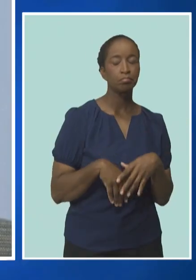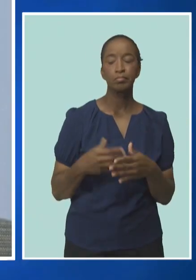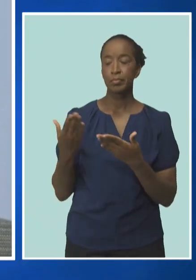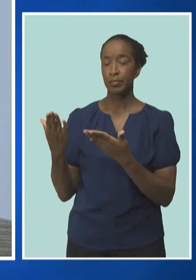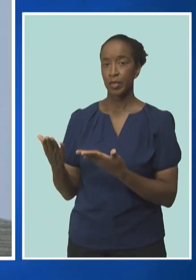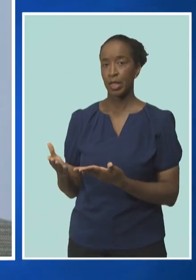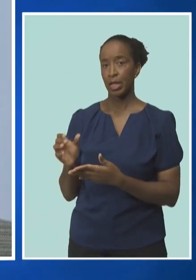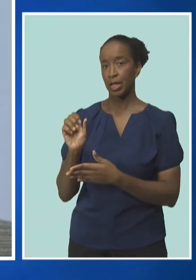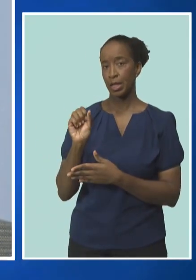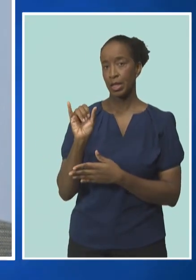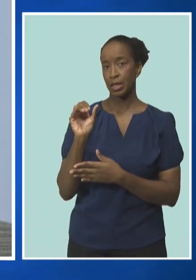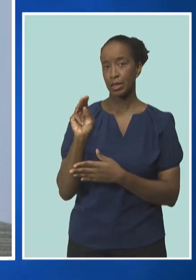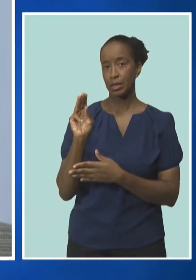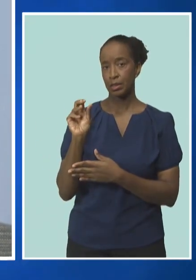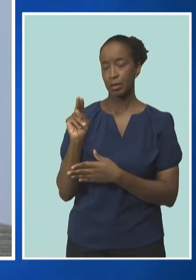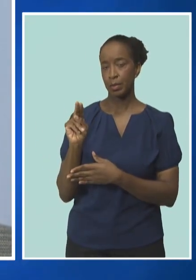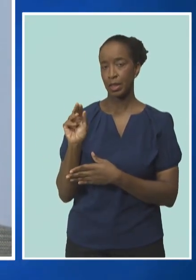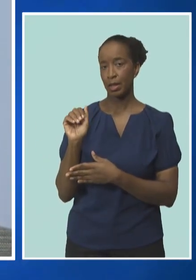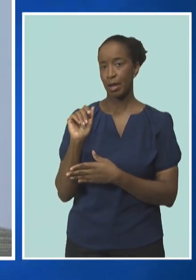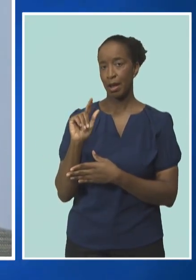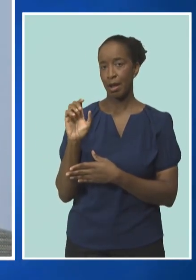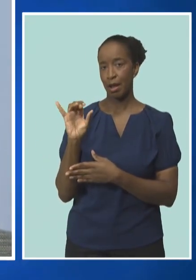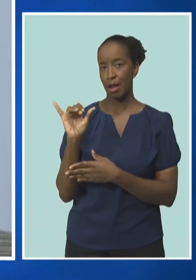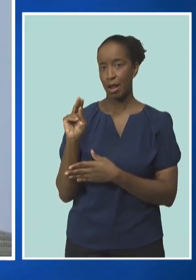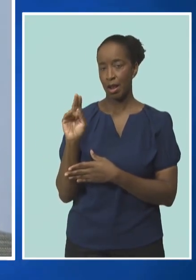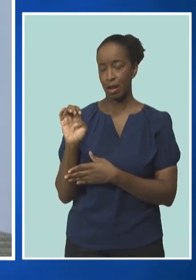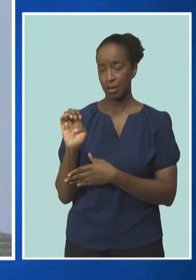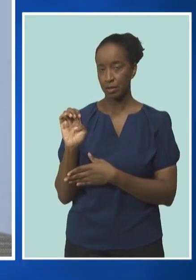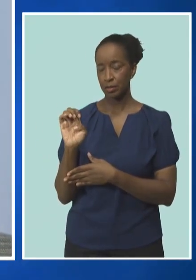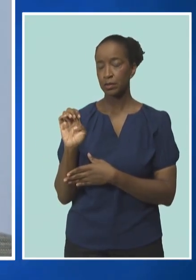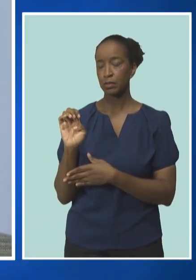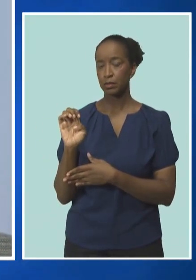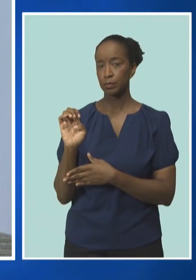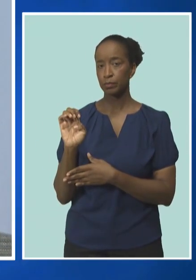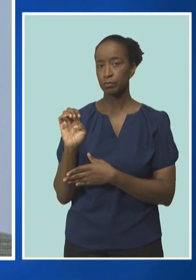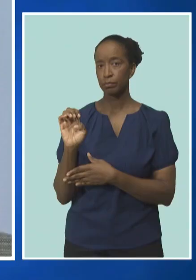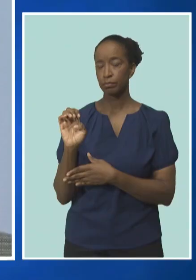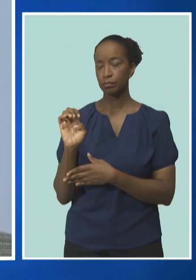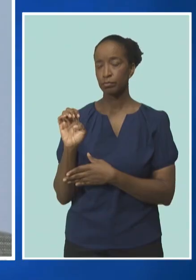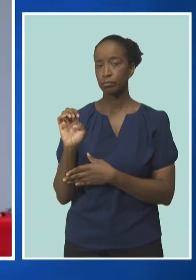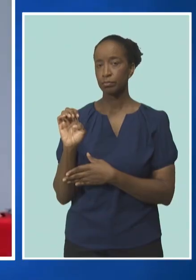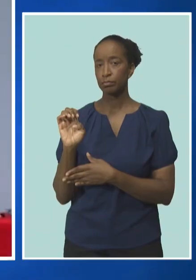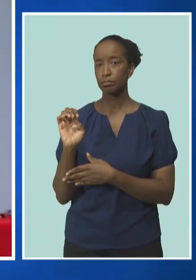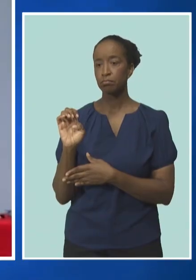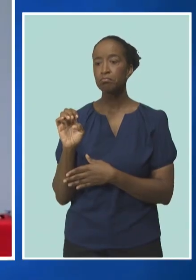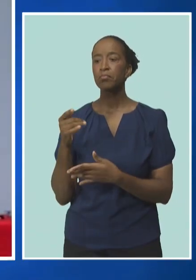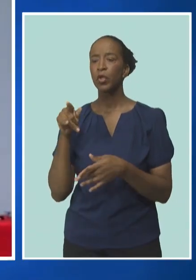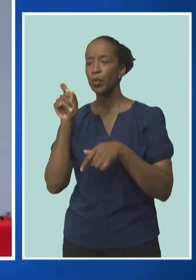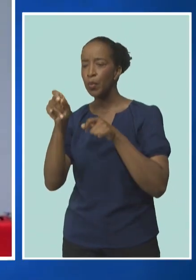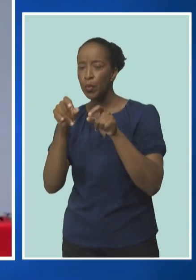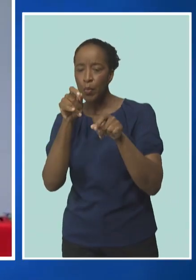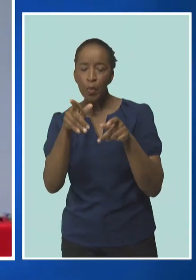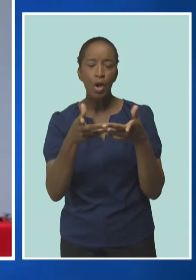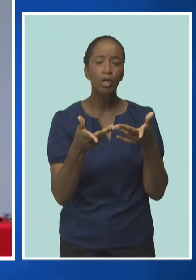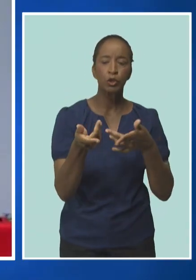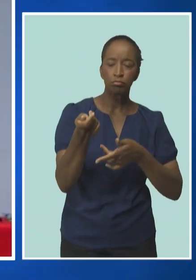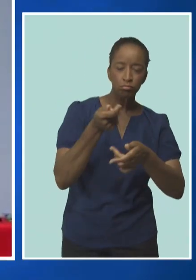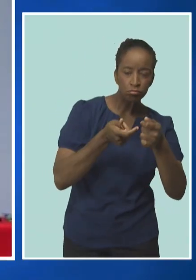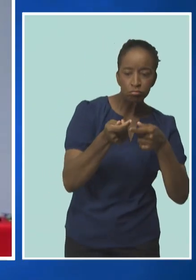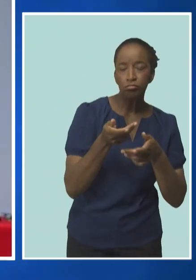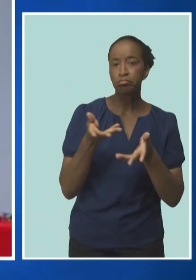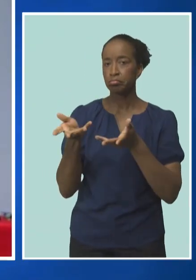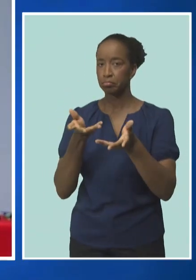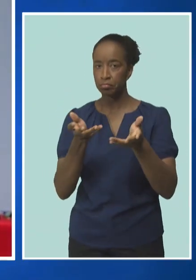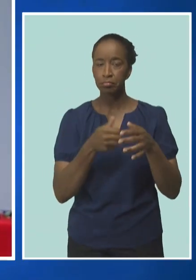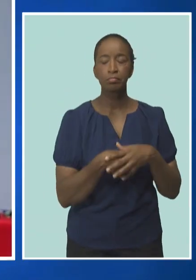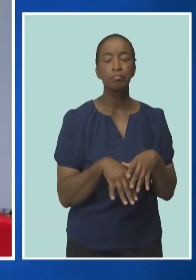Aline, Program Officer at the Department of Emergency Management, quizzed those in attendance on the basics, starting with the simple but